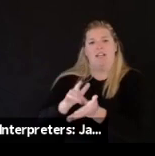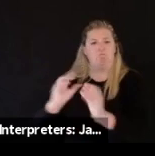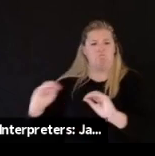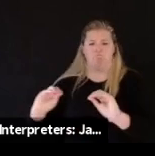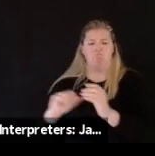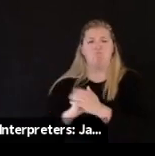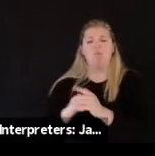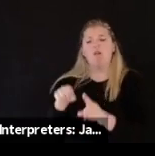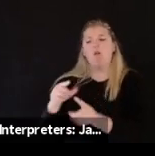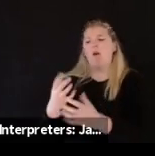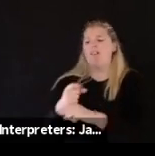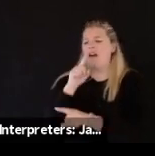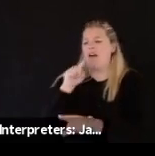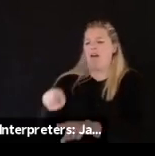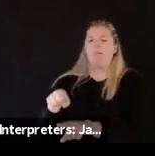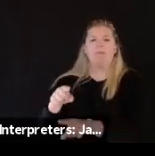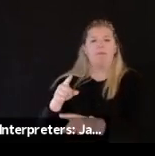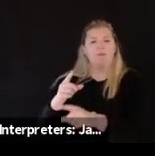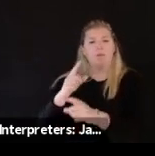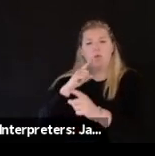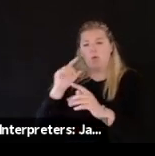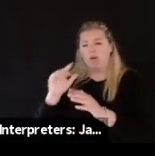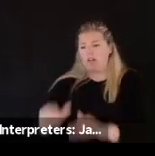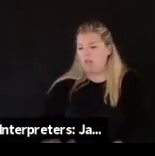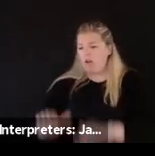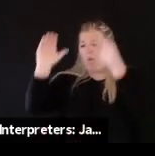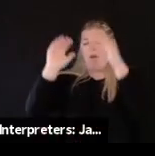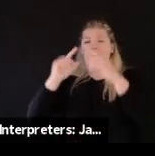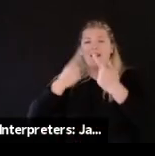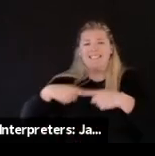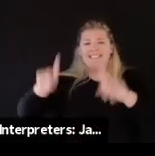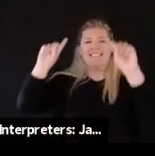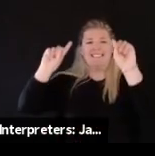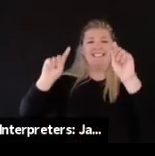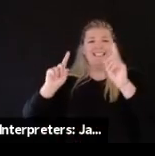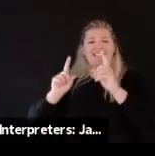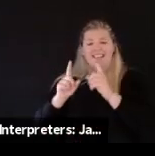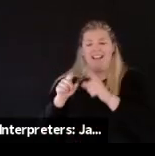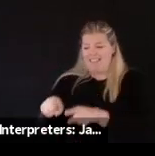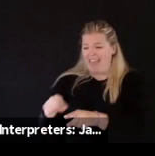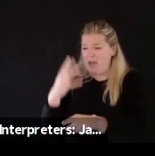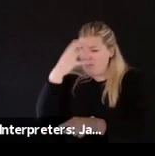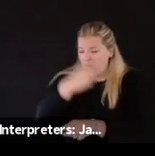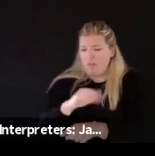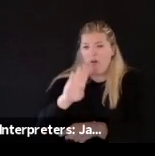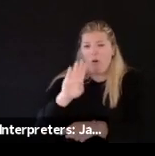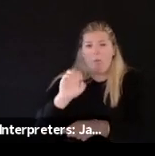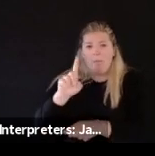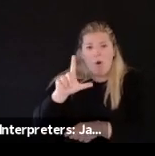to thrive, and to excel, and to believe that they are bold, they are beautiful, and they are brilliant.